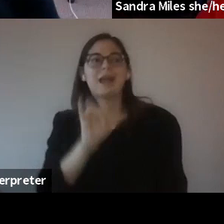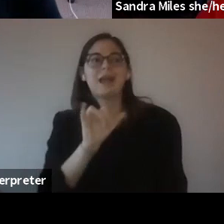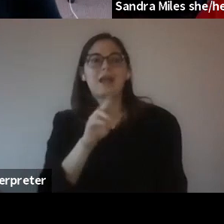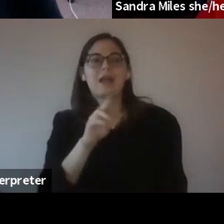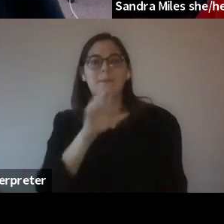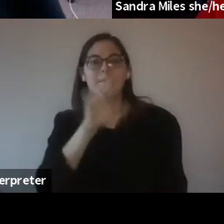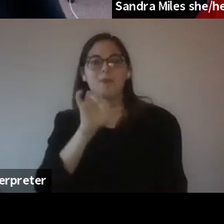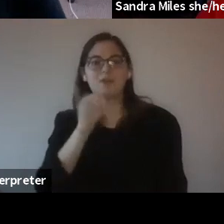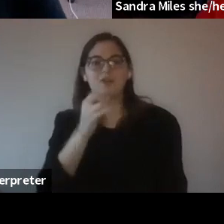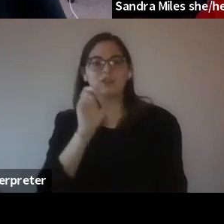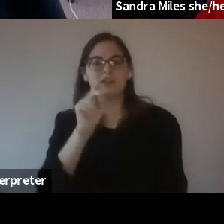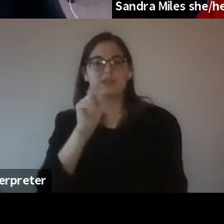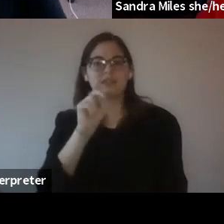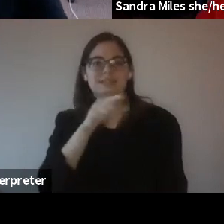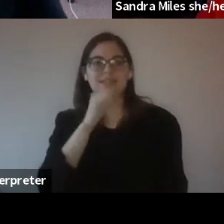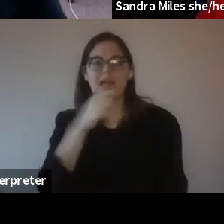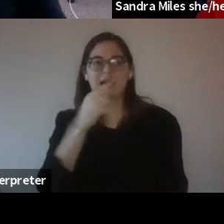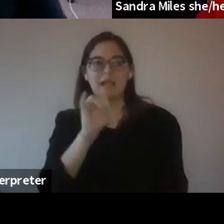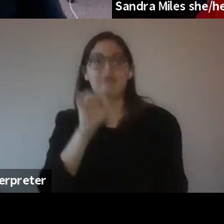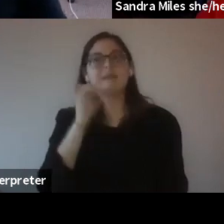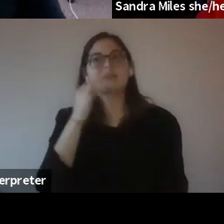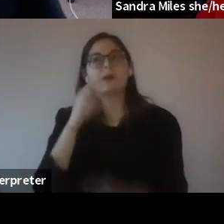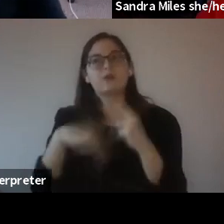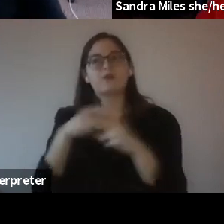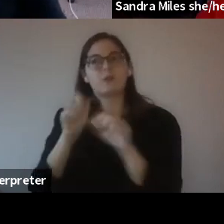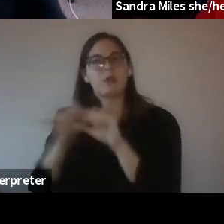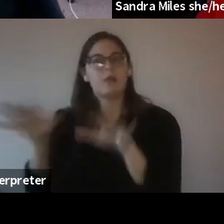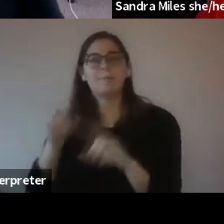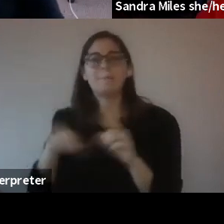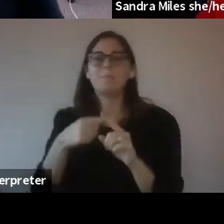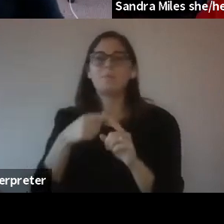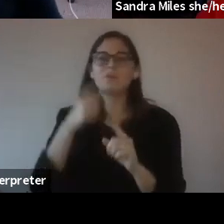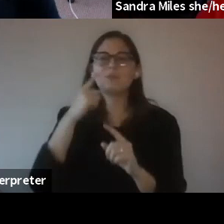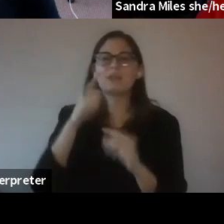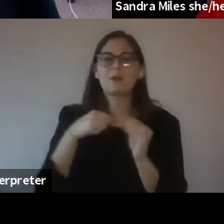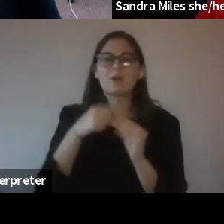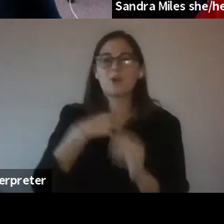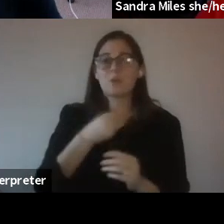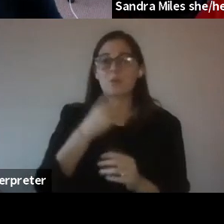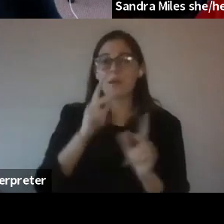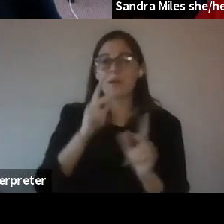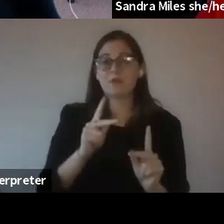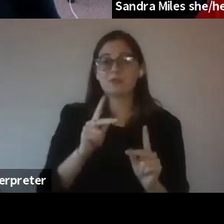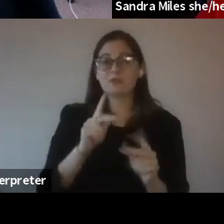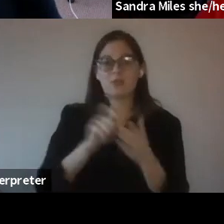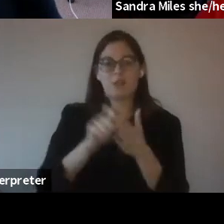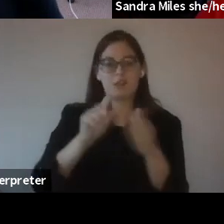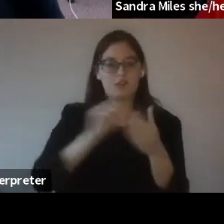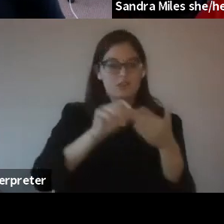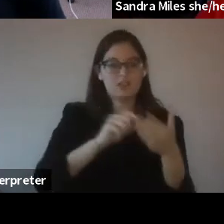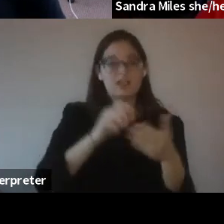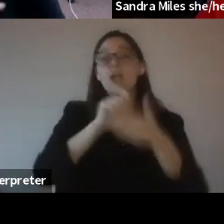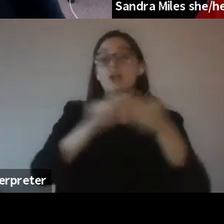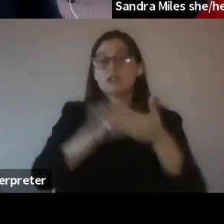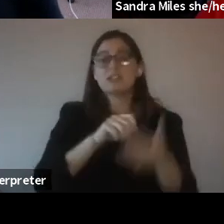universal. But like, when you think about a white person writing all this critique, because he does critique Barry Jenkins, he does critique Spike Lee,